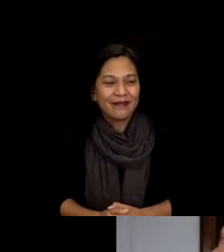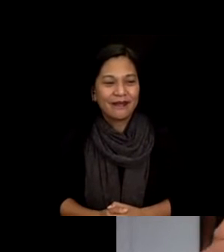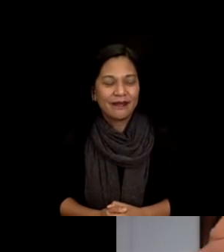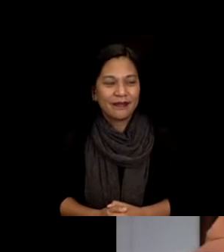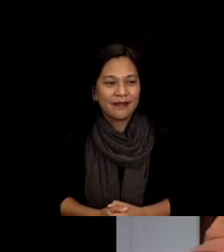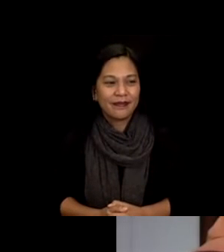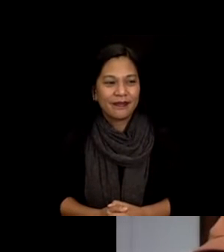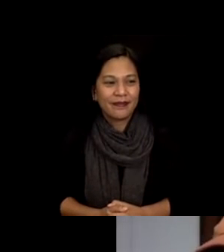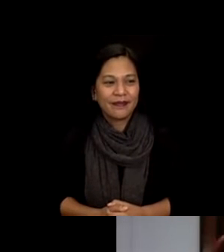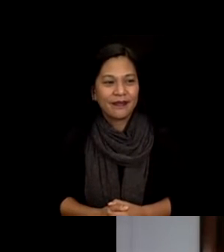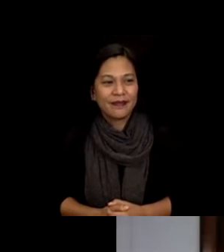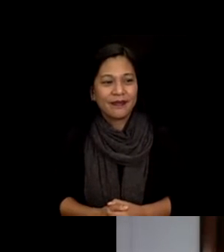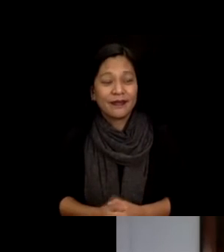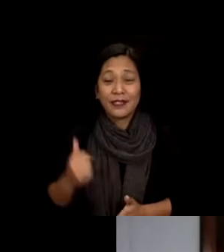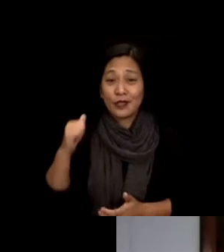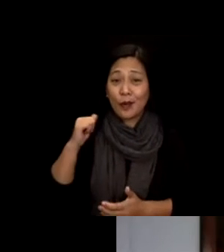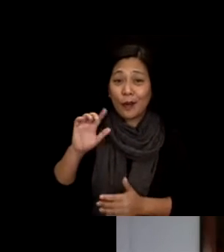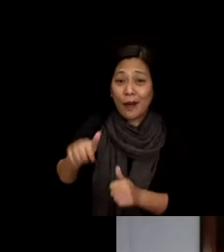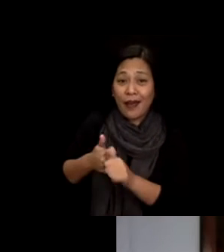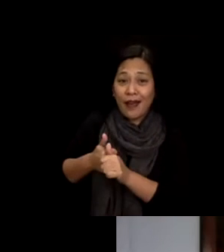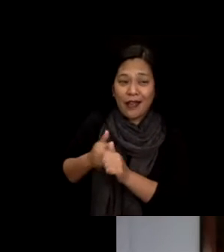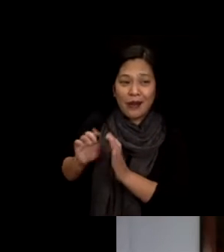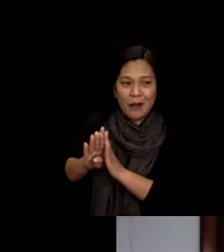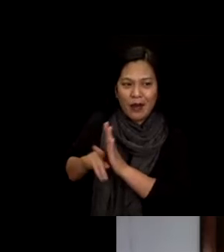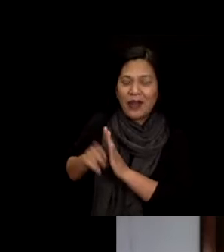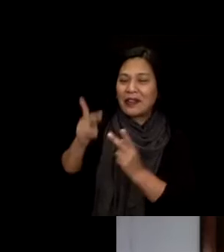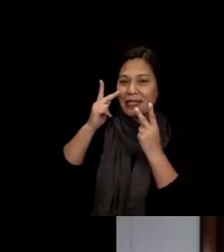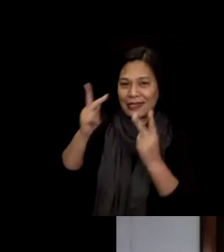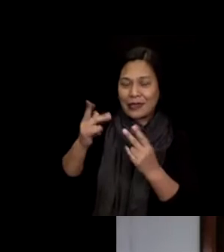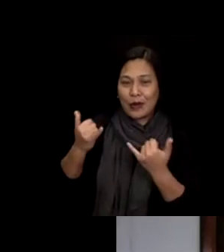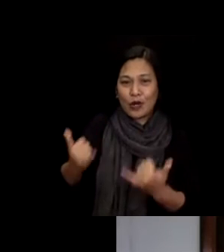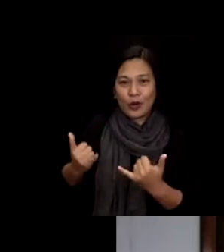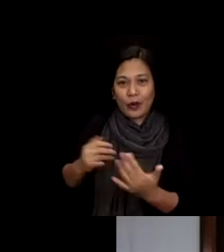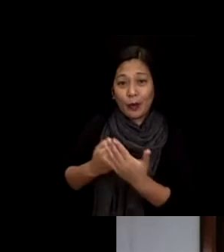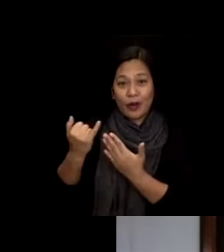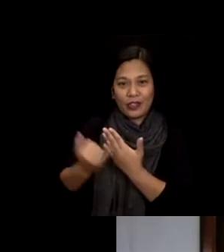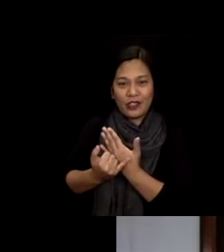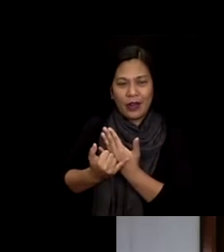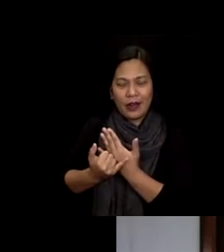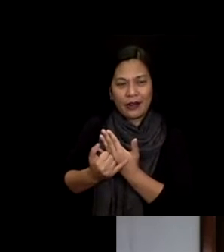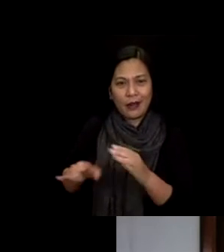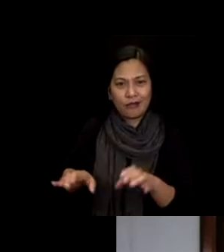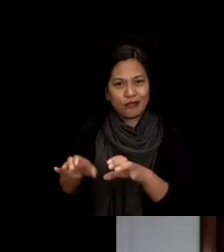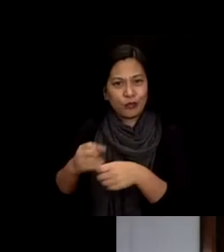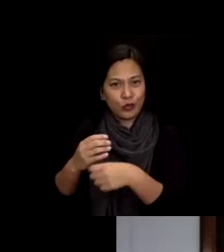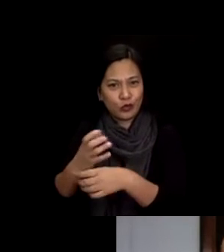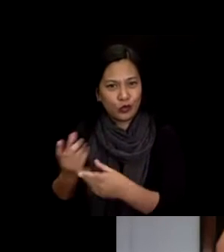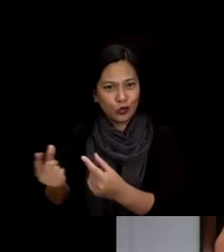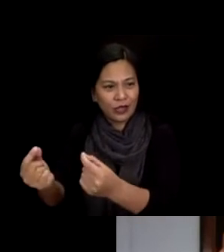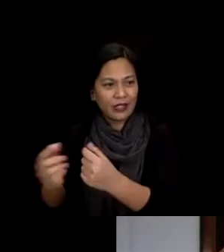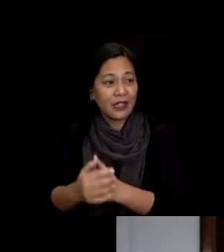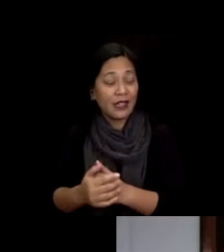And my background, you can see a project I'm working on, and a door that is